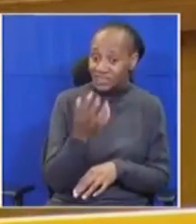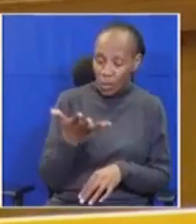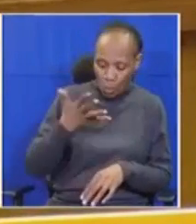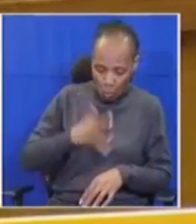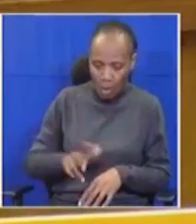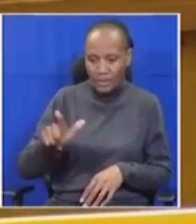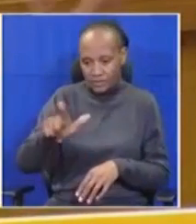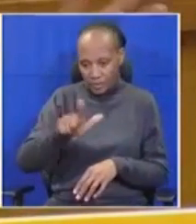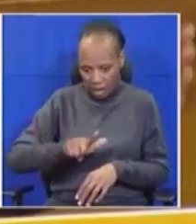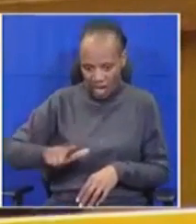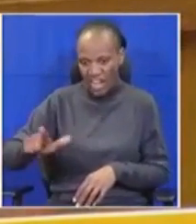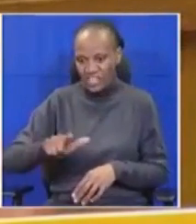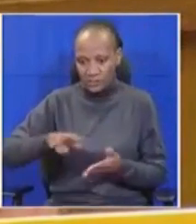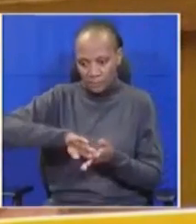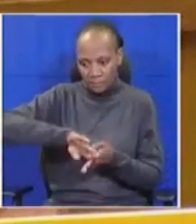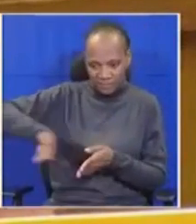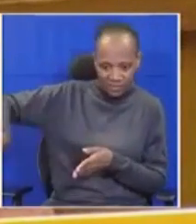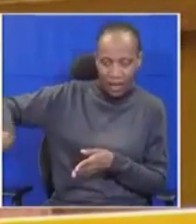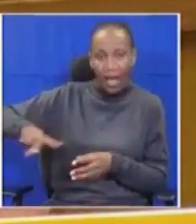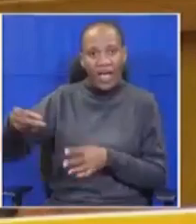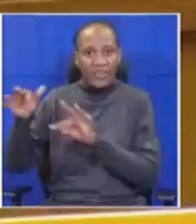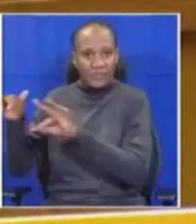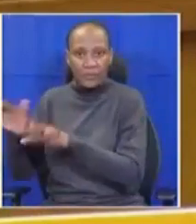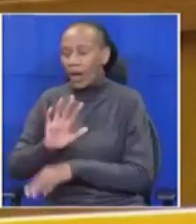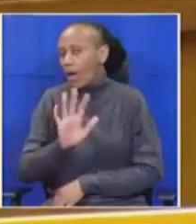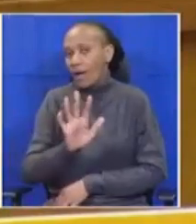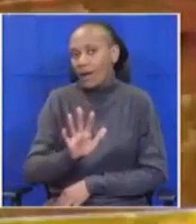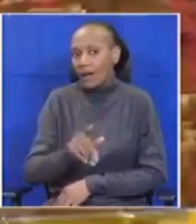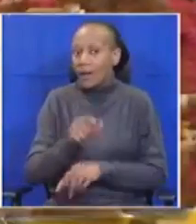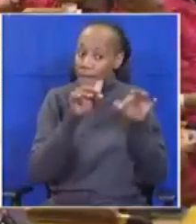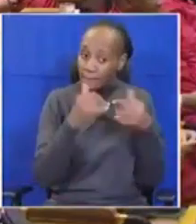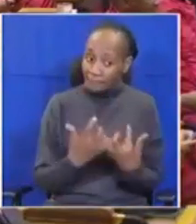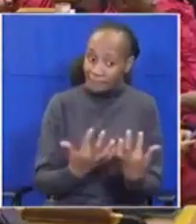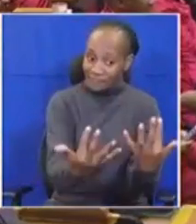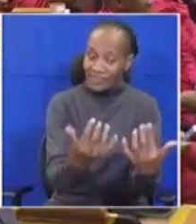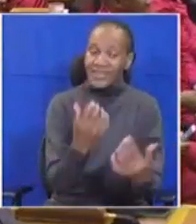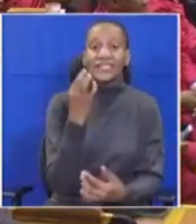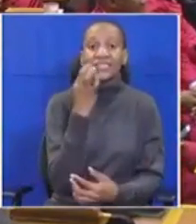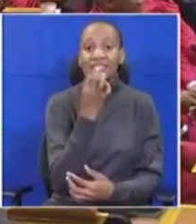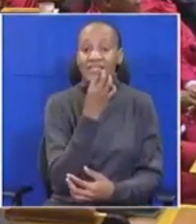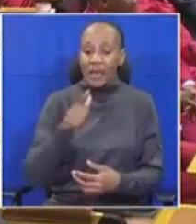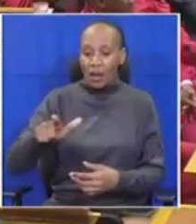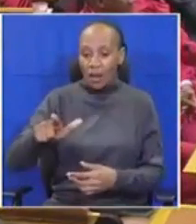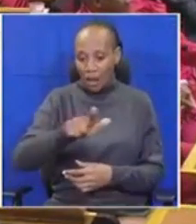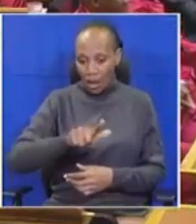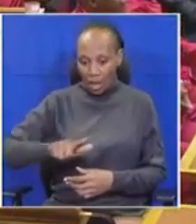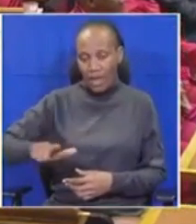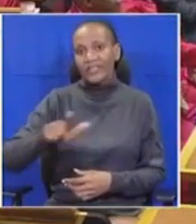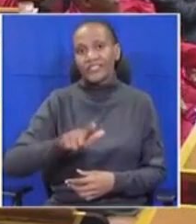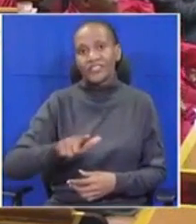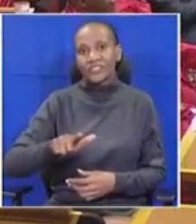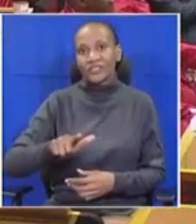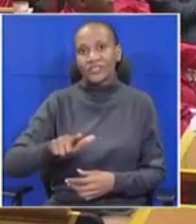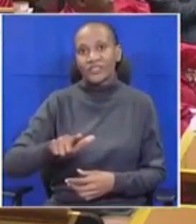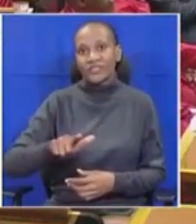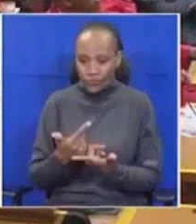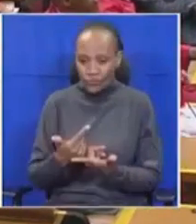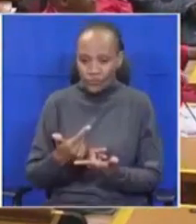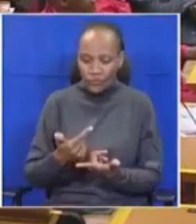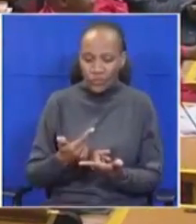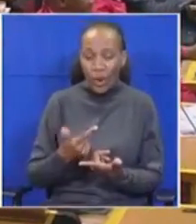the land to the exclusion of everyone else. They are saying, we want the land, as it was said by our forebears